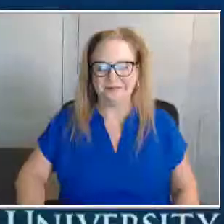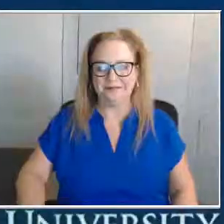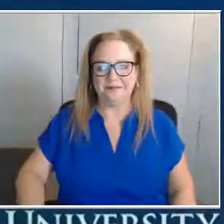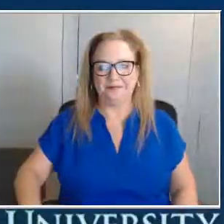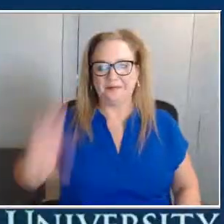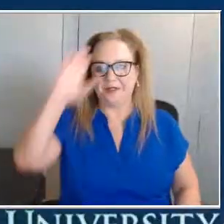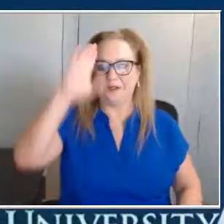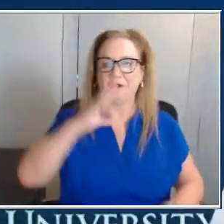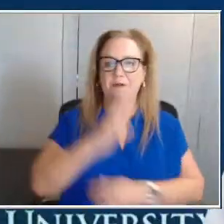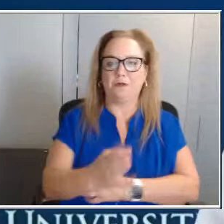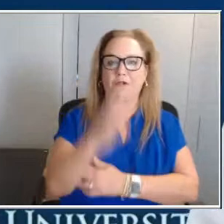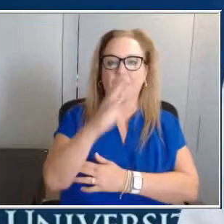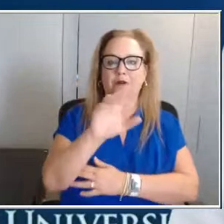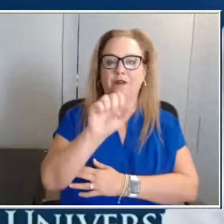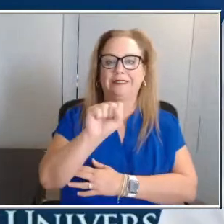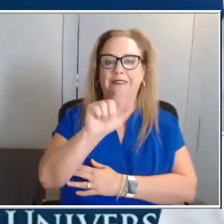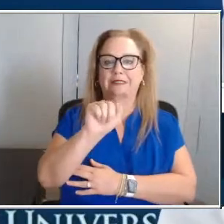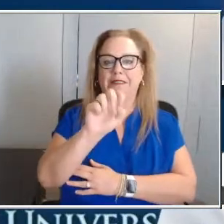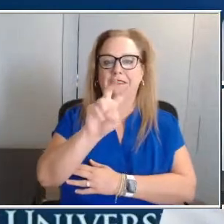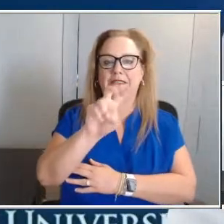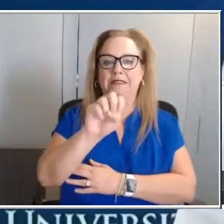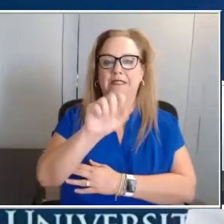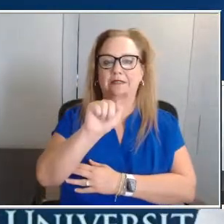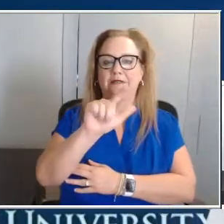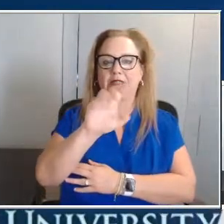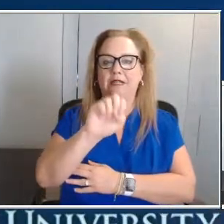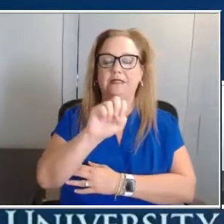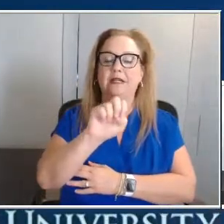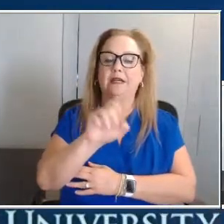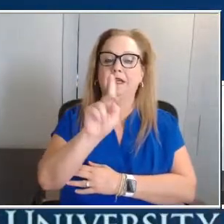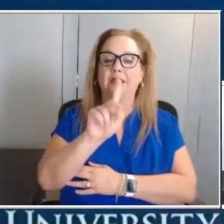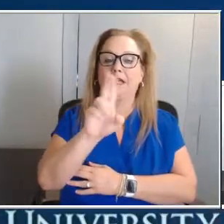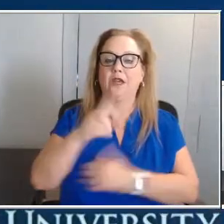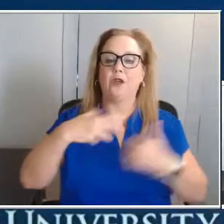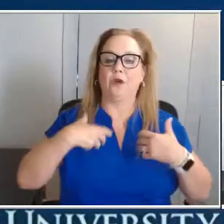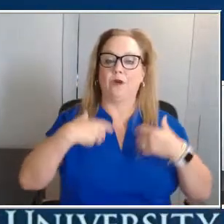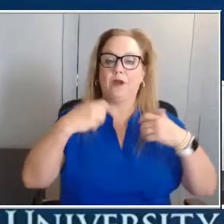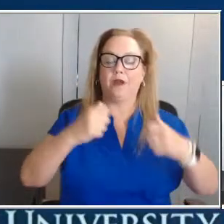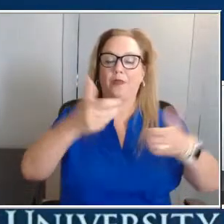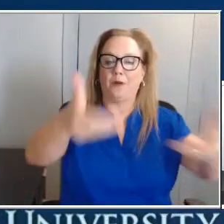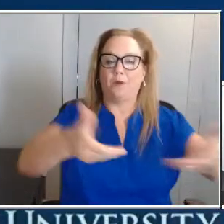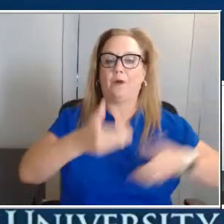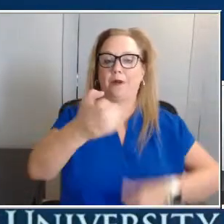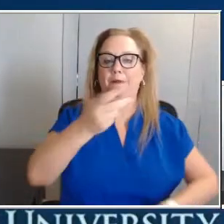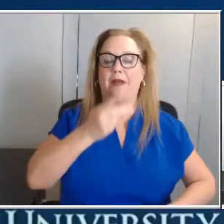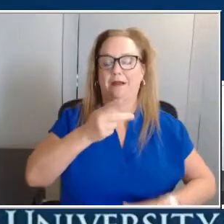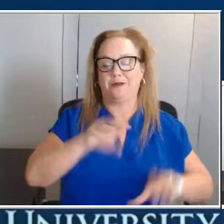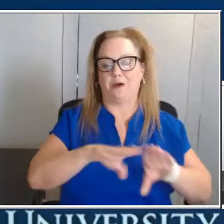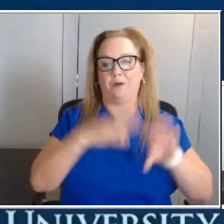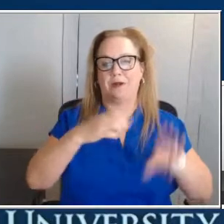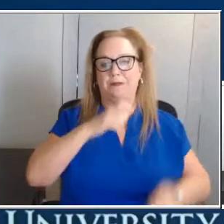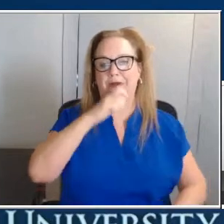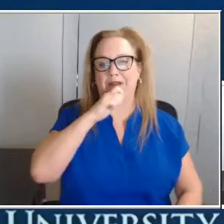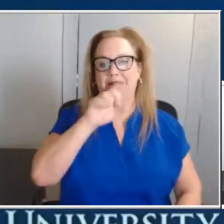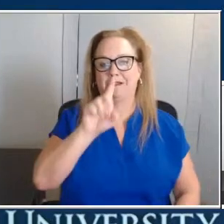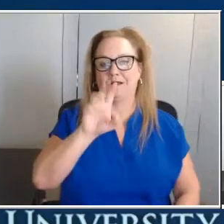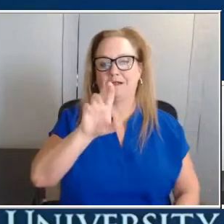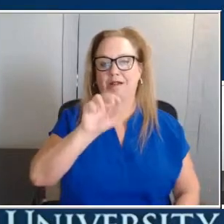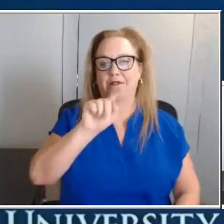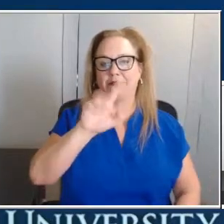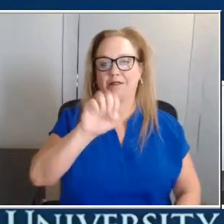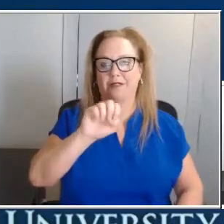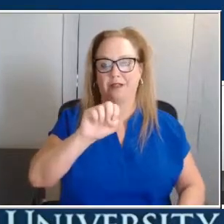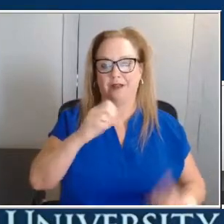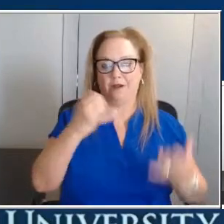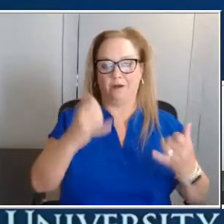Hey, good morning. I'm Dr. Steve Stites, Chief Medical Officer here at the University of Kansas Health System. Welcome back to Open Mics with Dr. Stites. We're back here in this